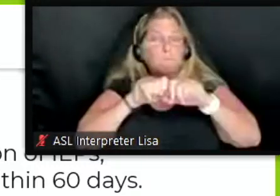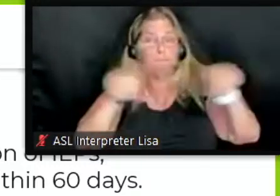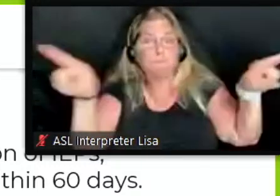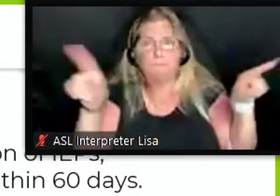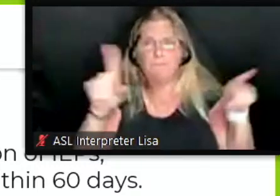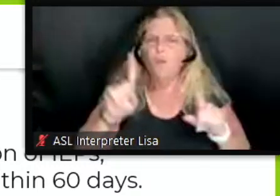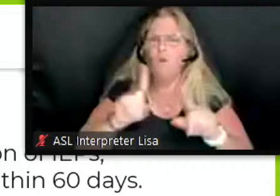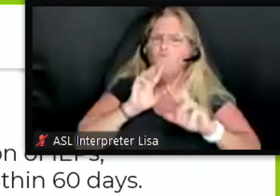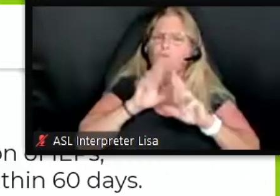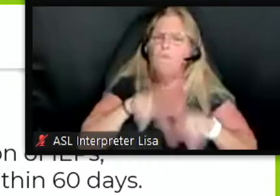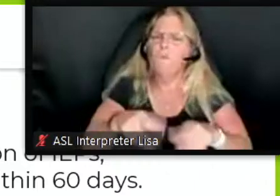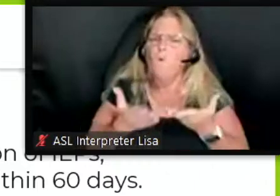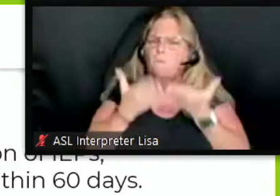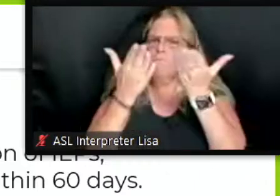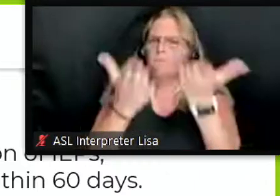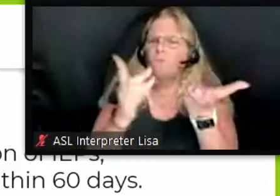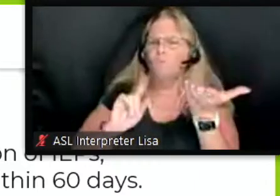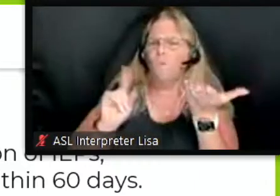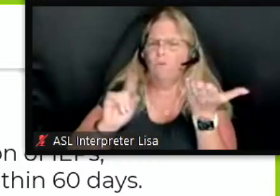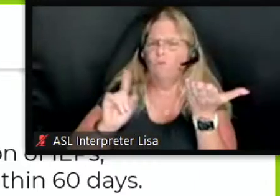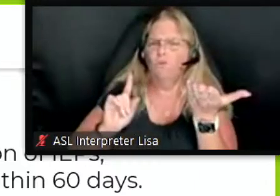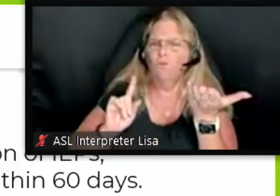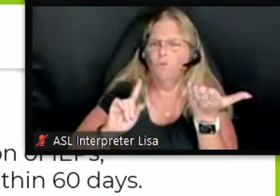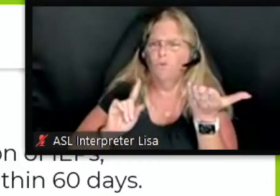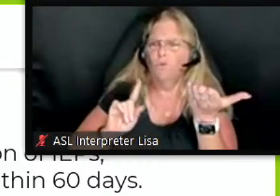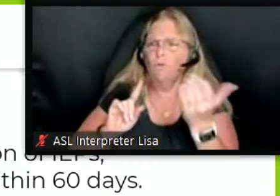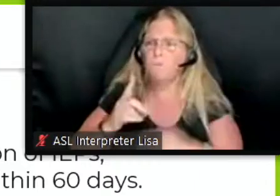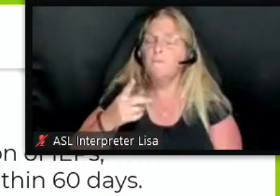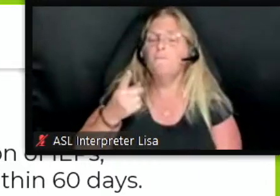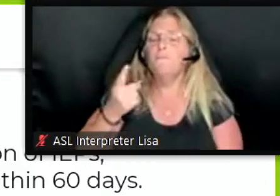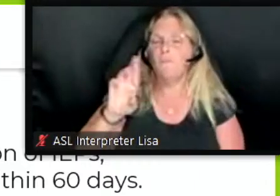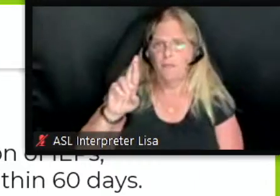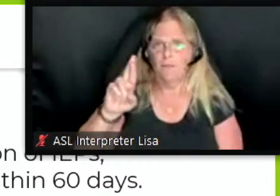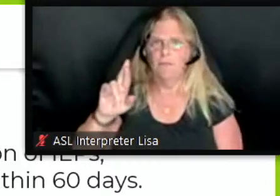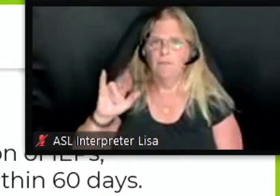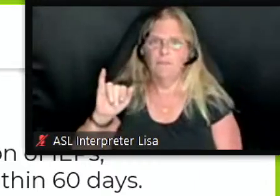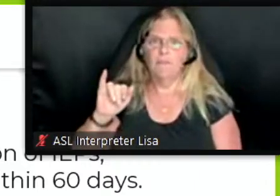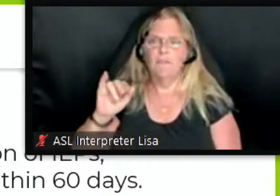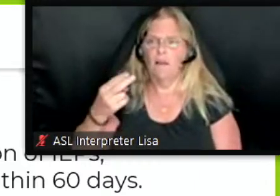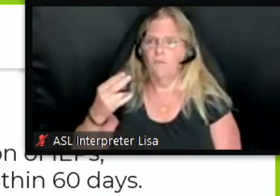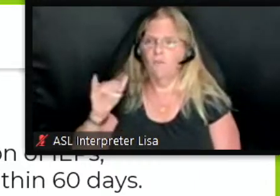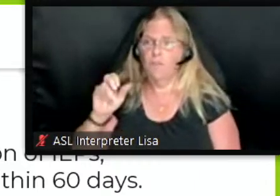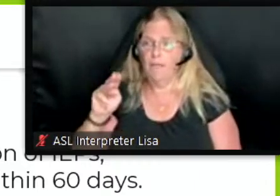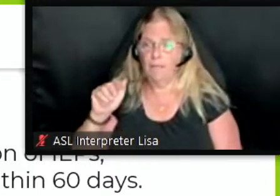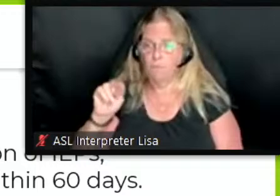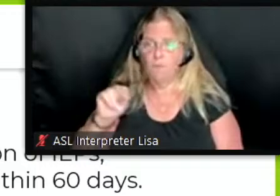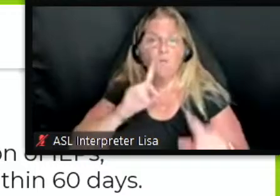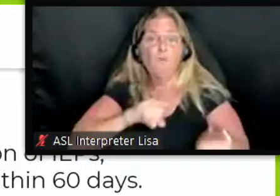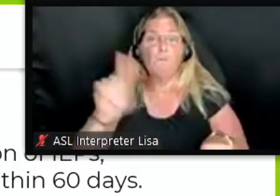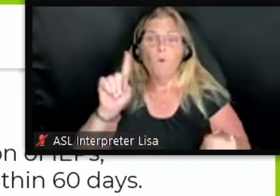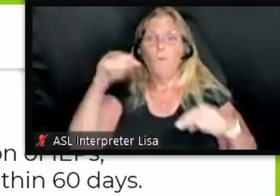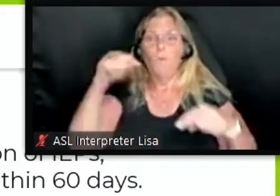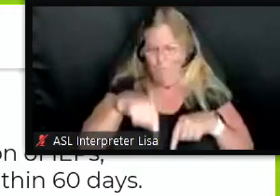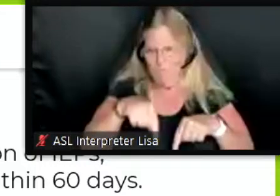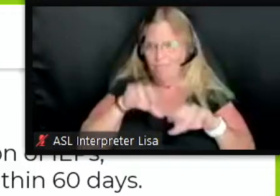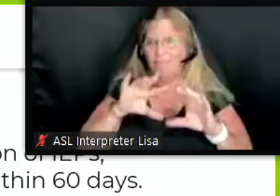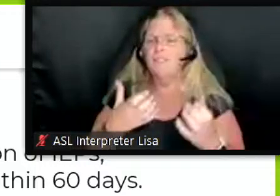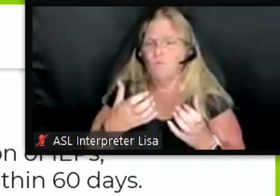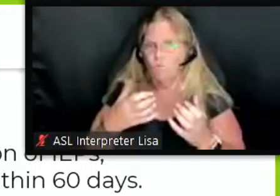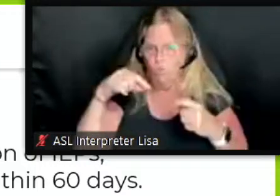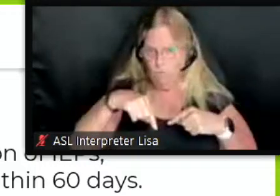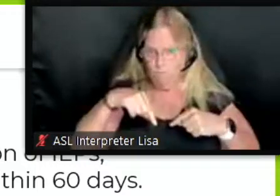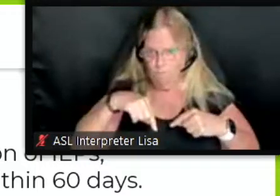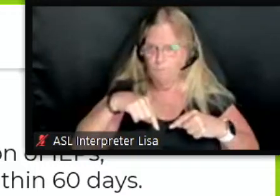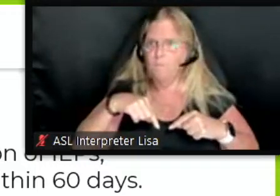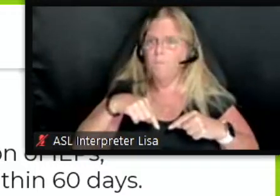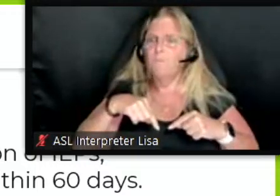go? I'll respond both. It's going to be reported back to this group. This going to be it'll be reported back to this group.